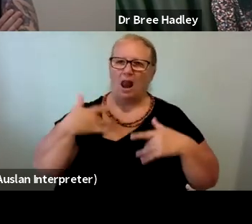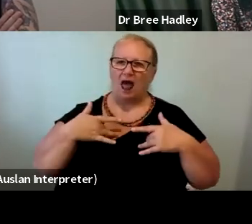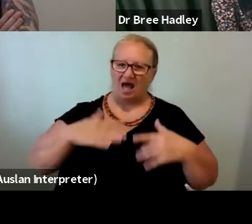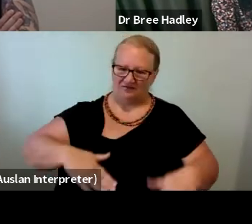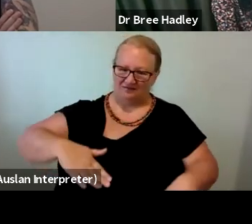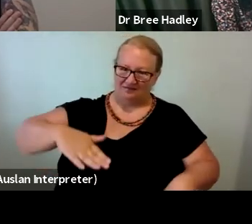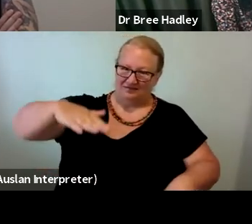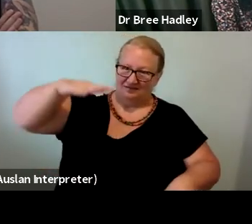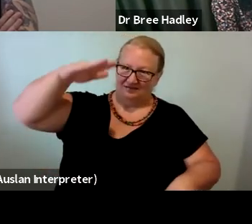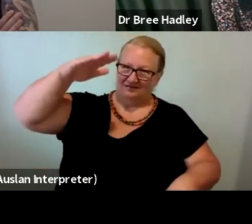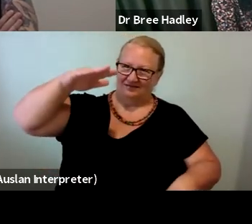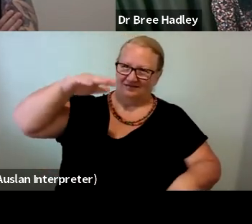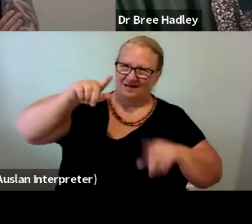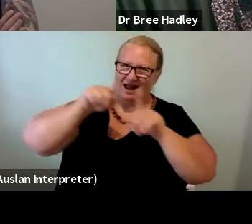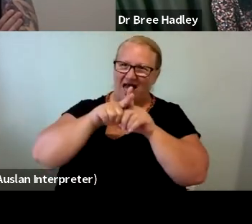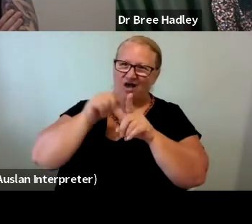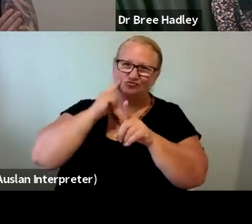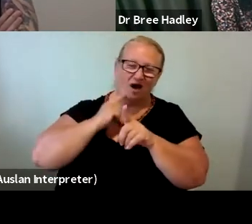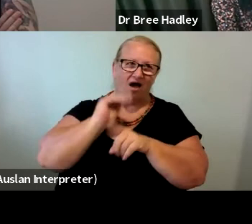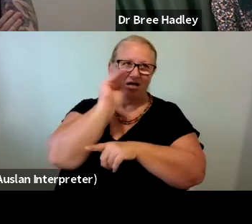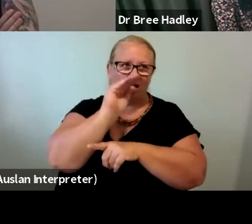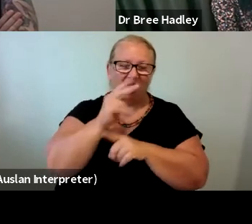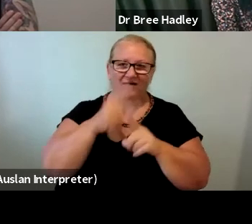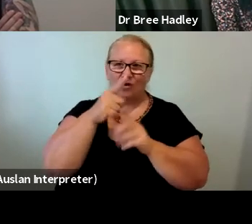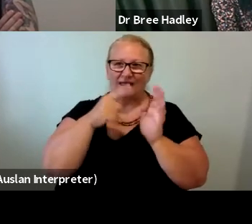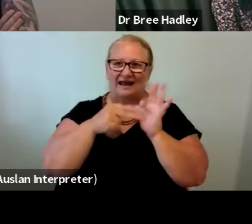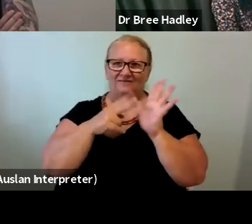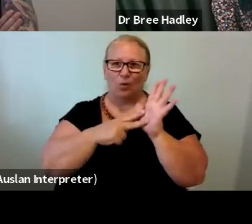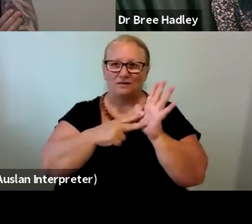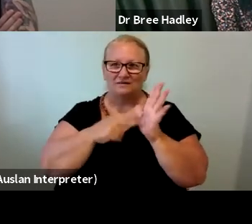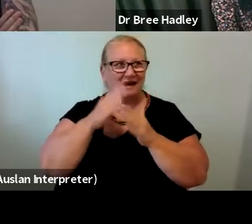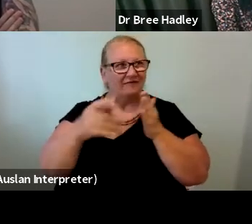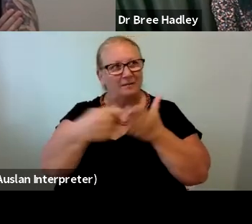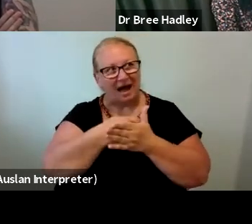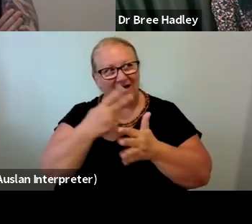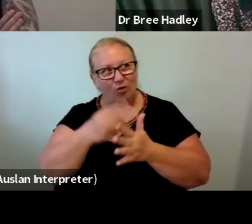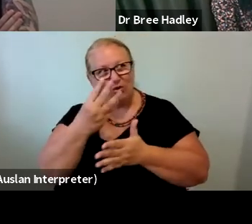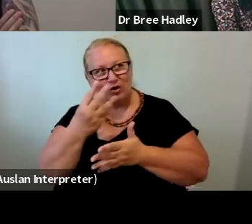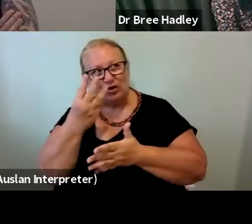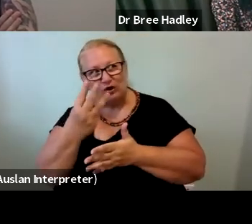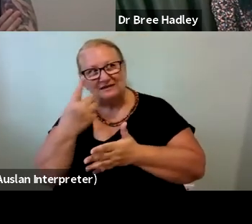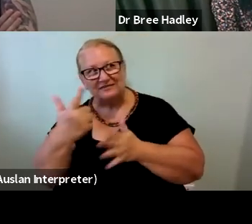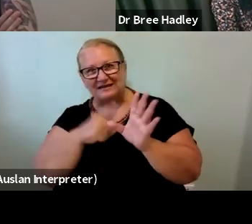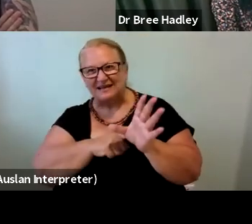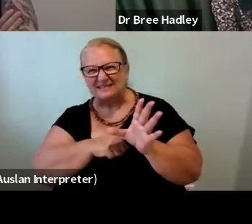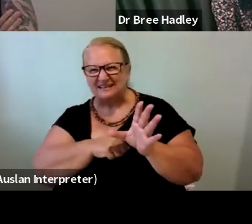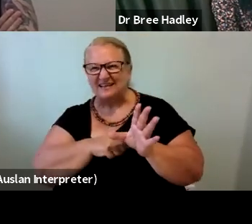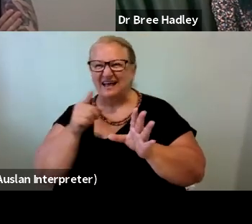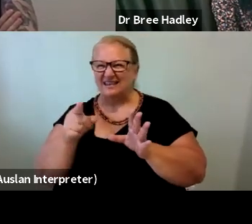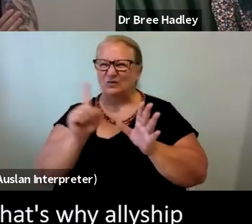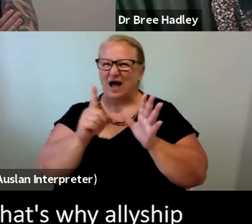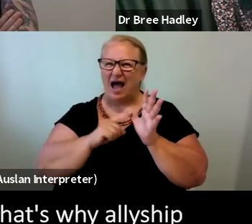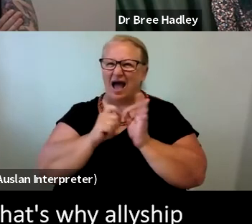unpaid invoice every day for 37 years, and that's the impact of